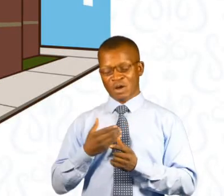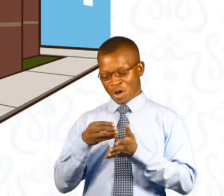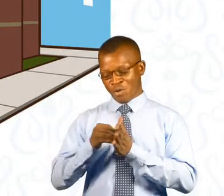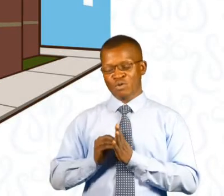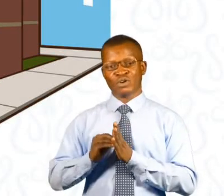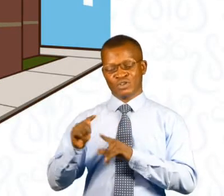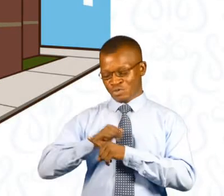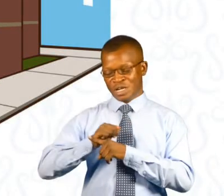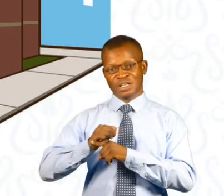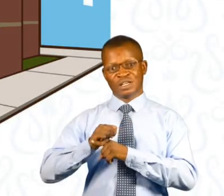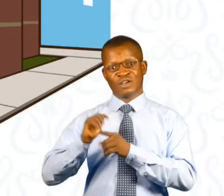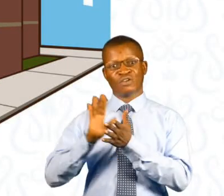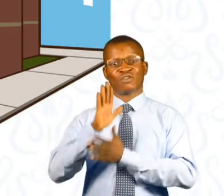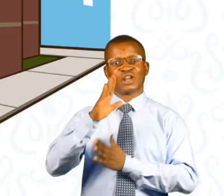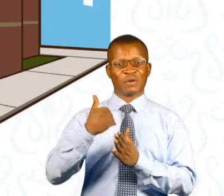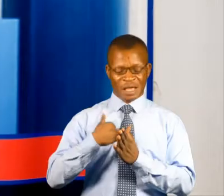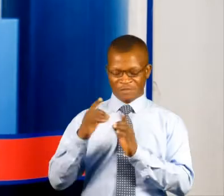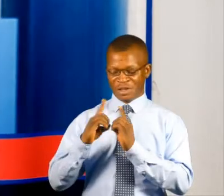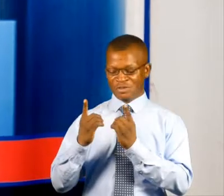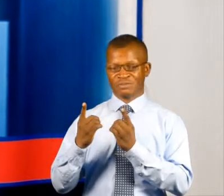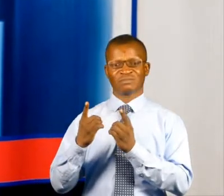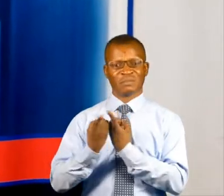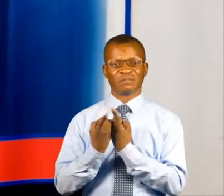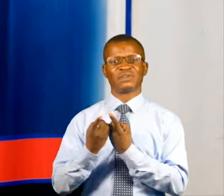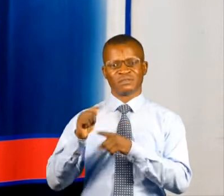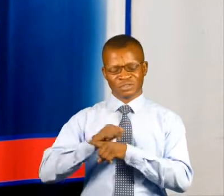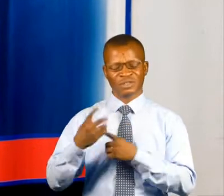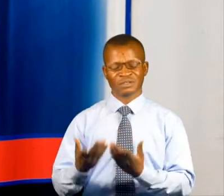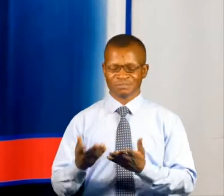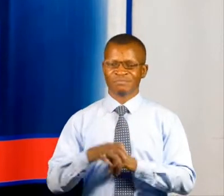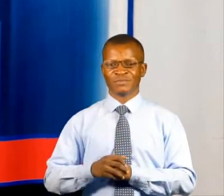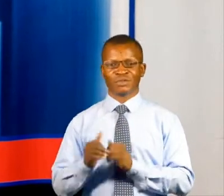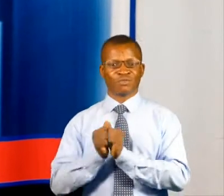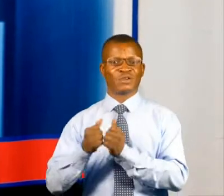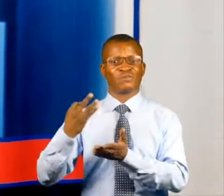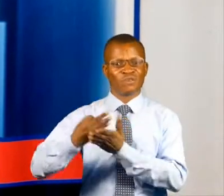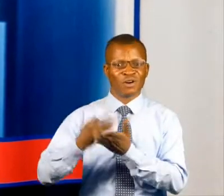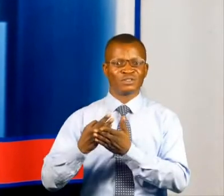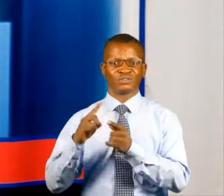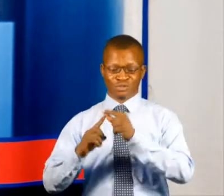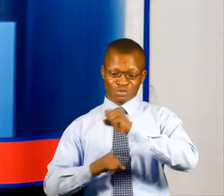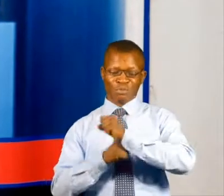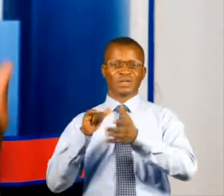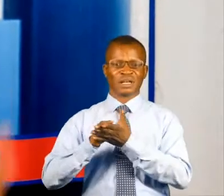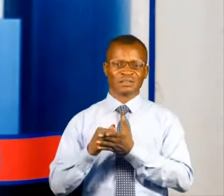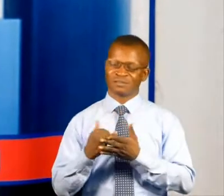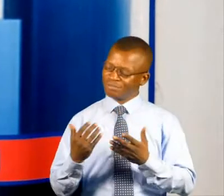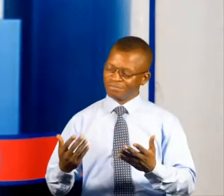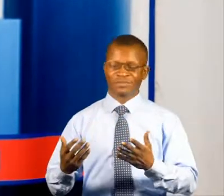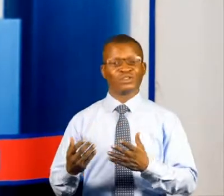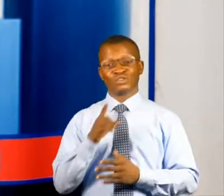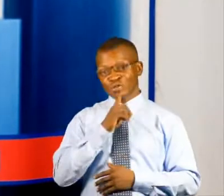training institutes. We have a training department. So if government funds us, you know, gives us enough funding to support